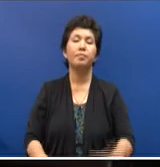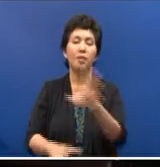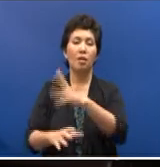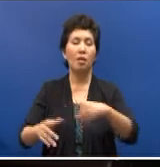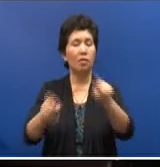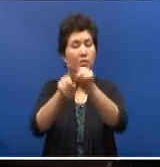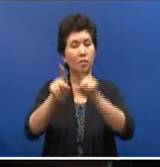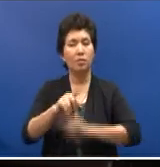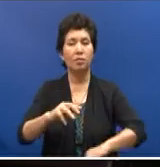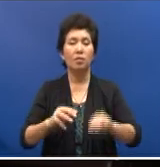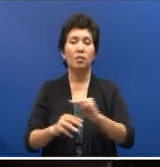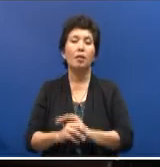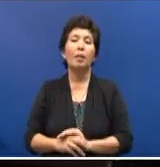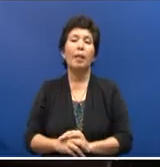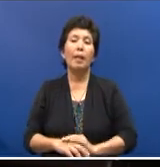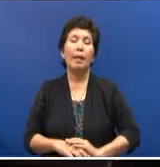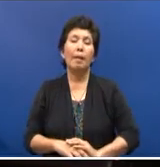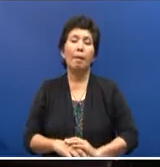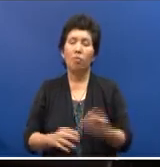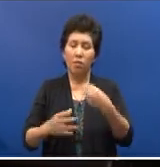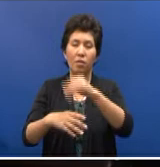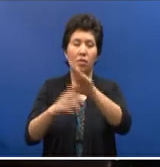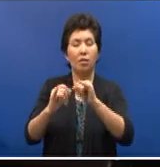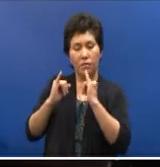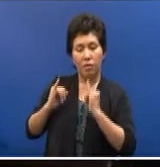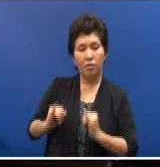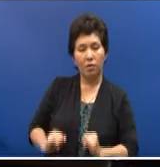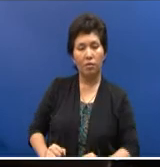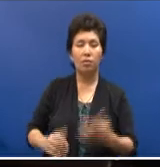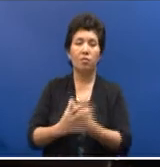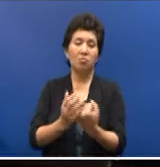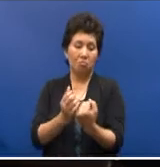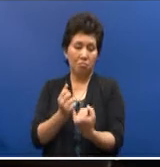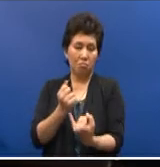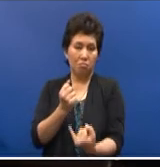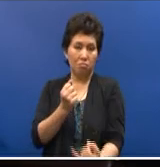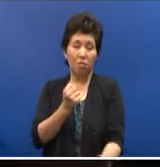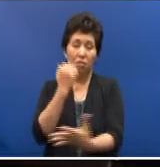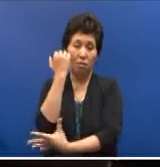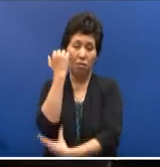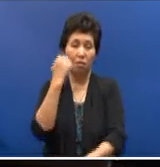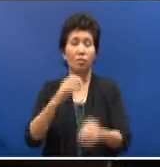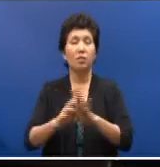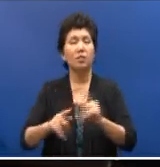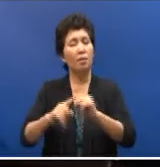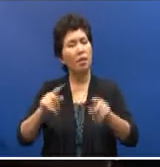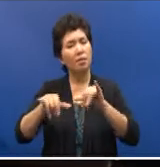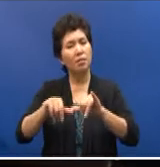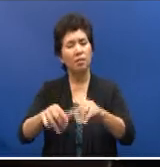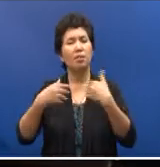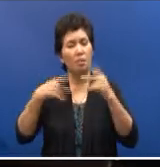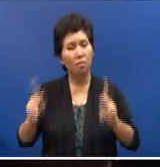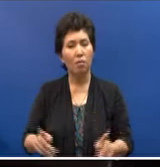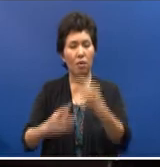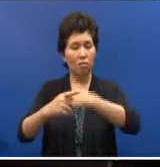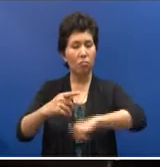In modern society, okay, even an individual is born in poverty, but still they have